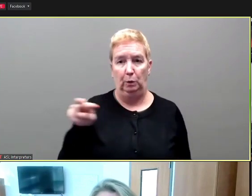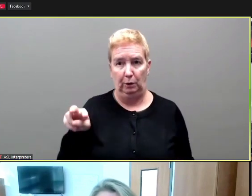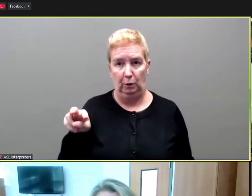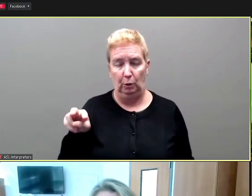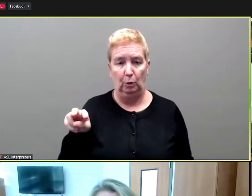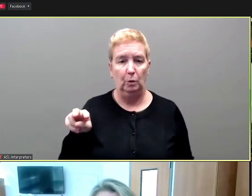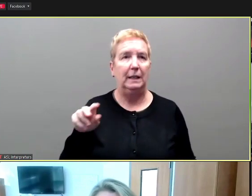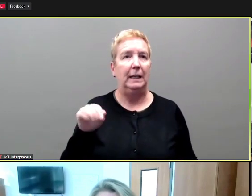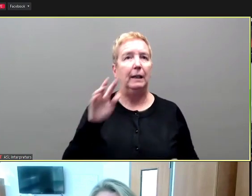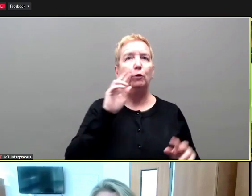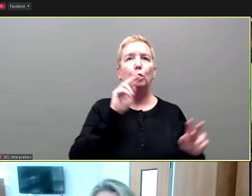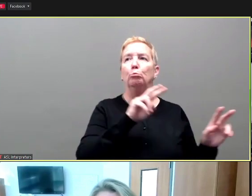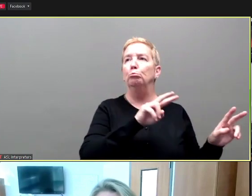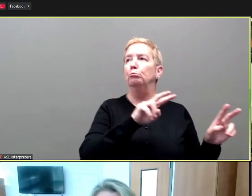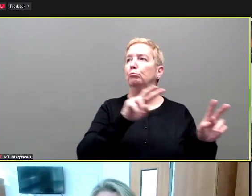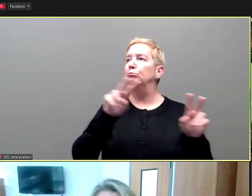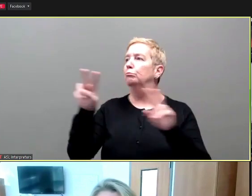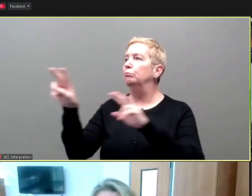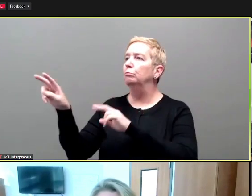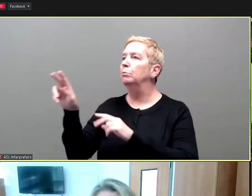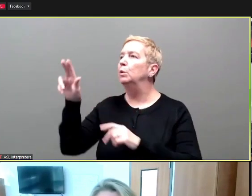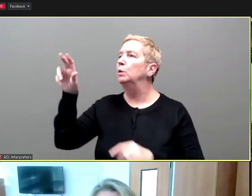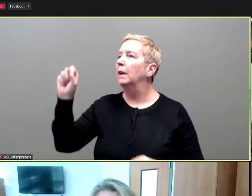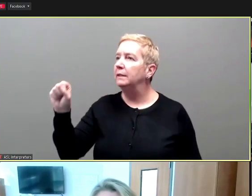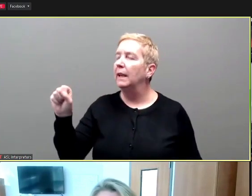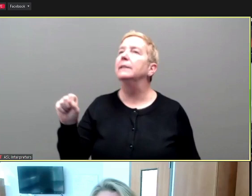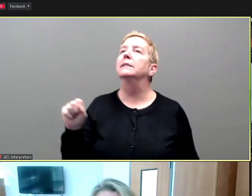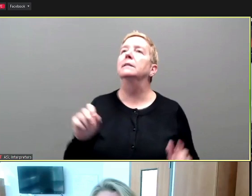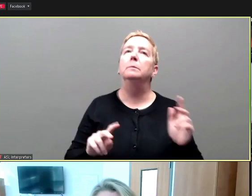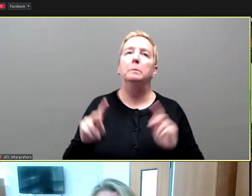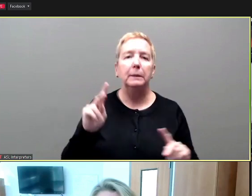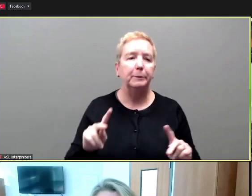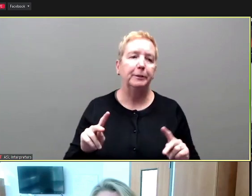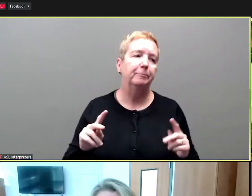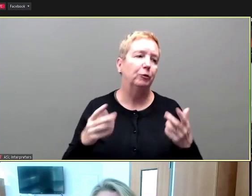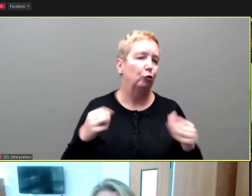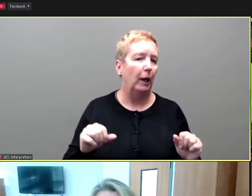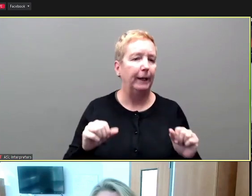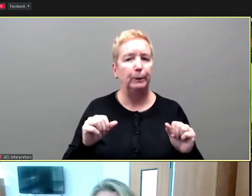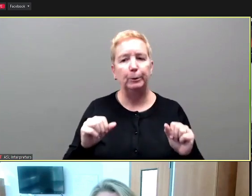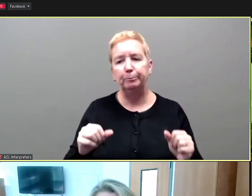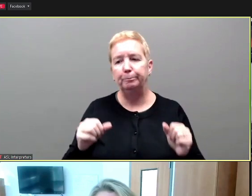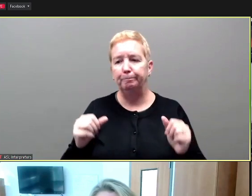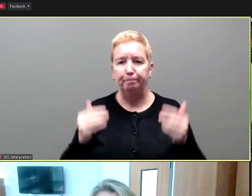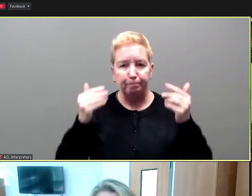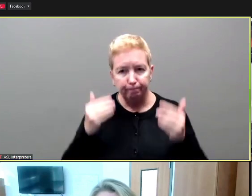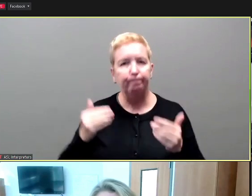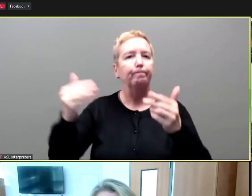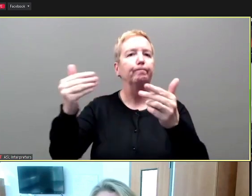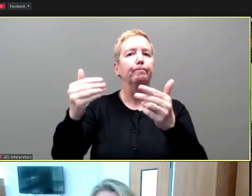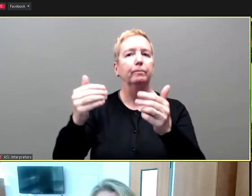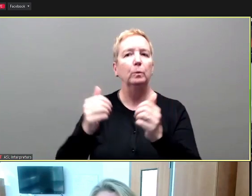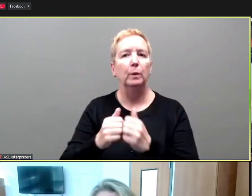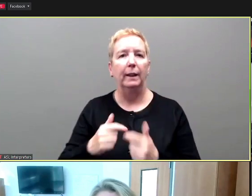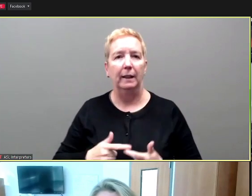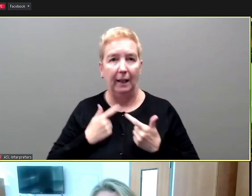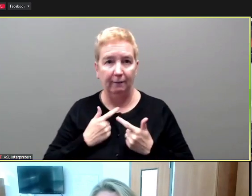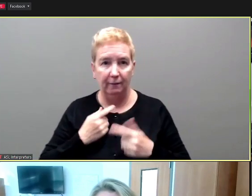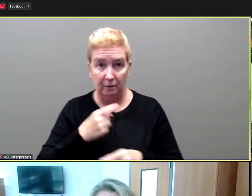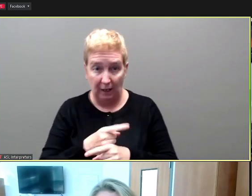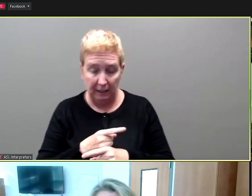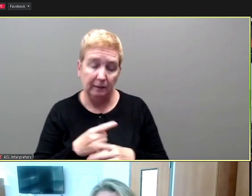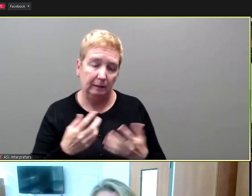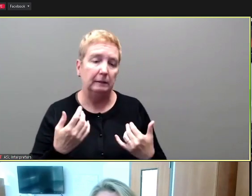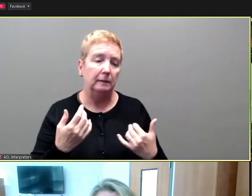across the United States, people are trying to move on with COVID, but continue to live with the virus.